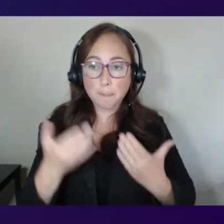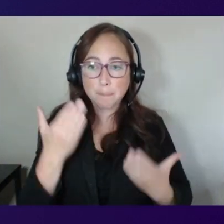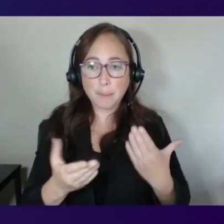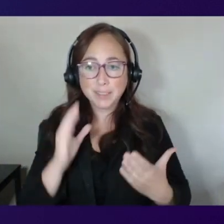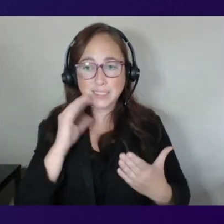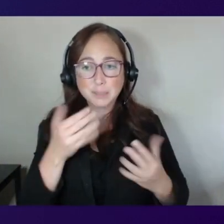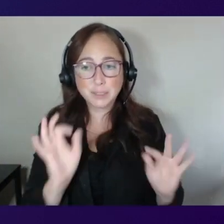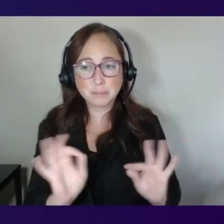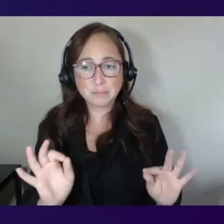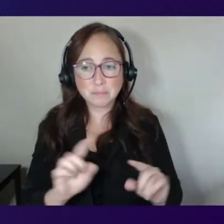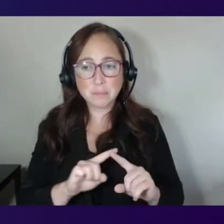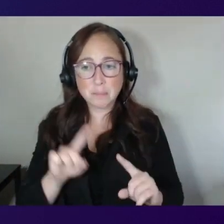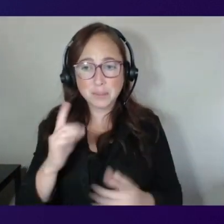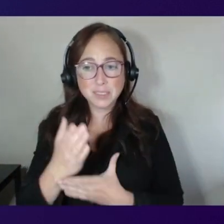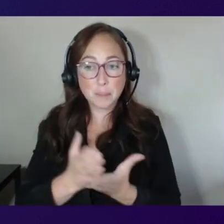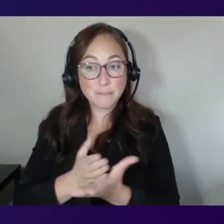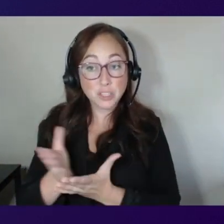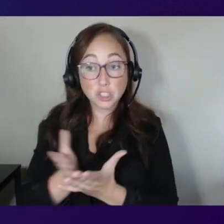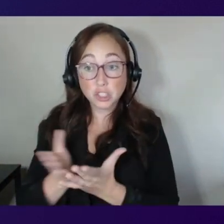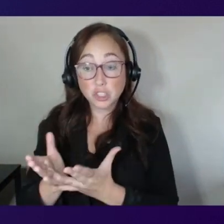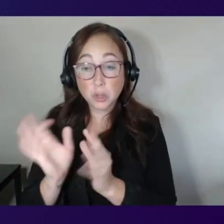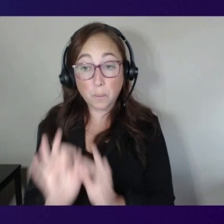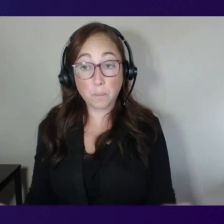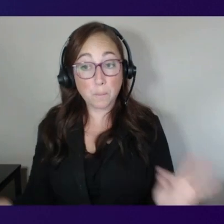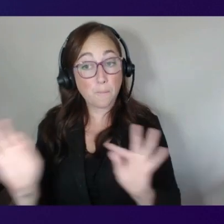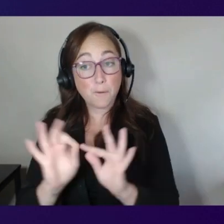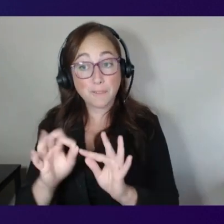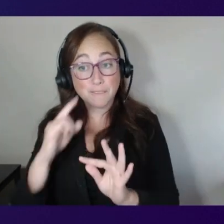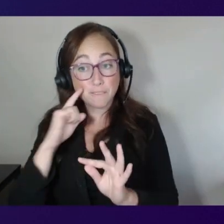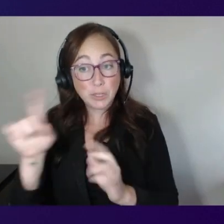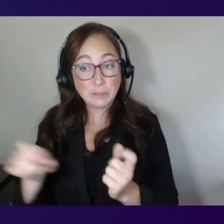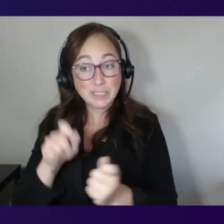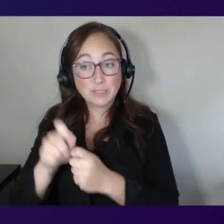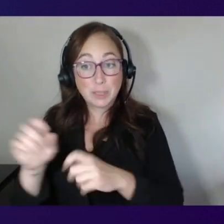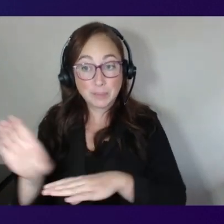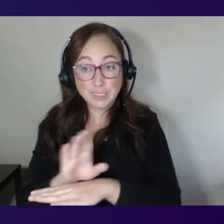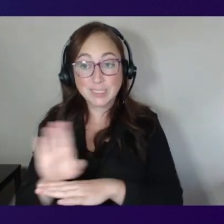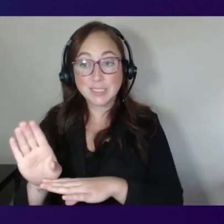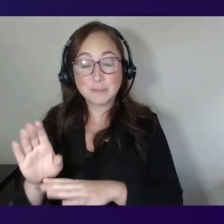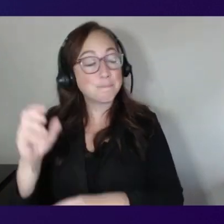and capabilities are critical for certain businesses. Yeah, makes a lot of sense.